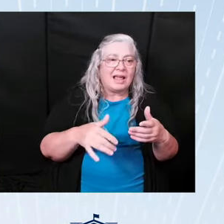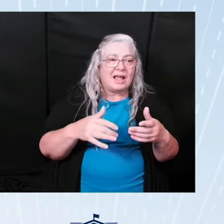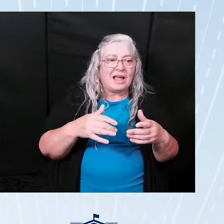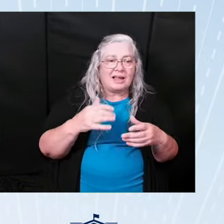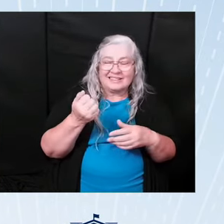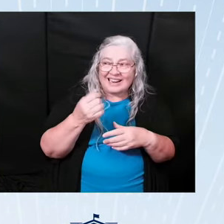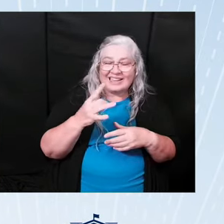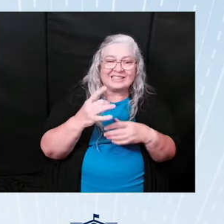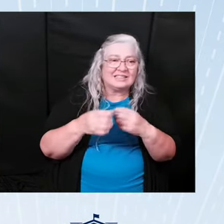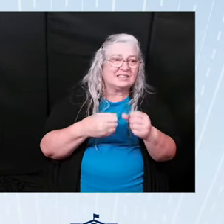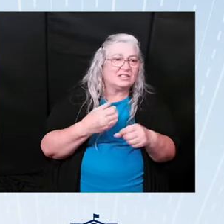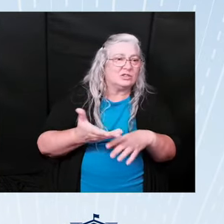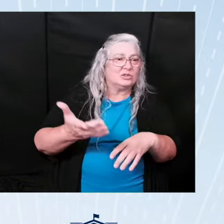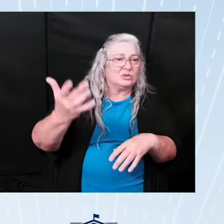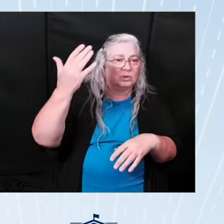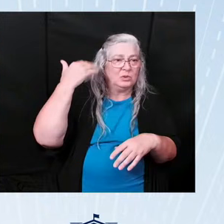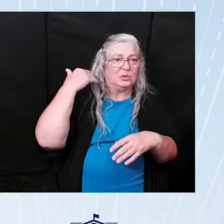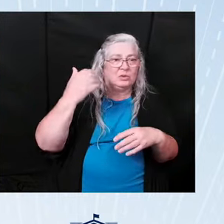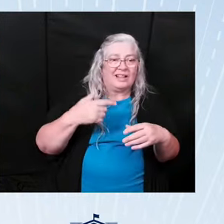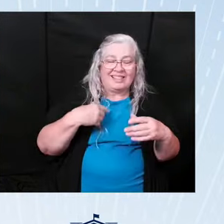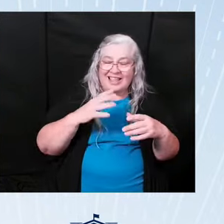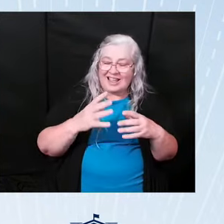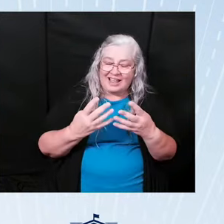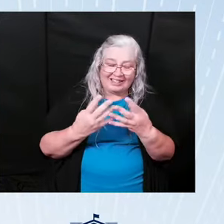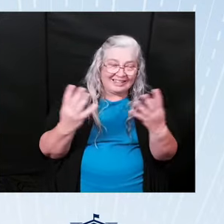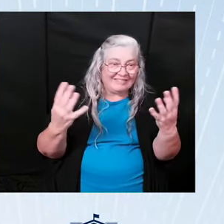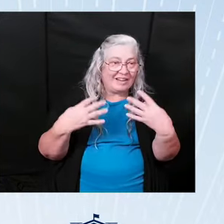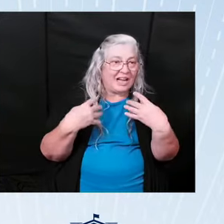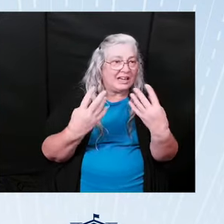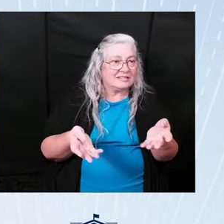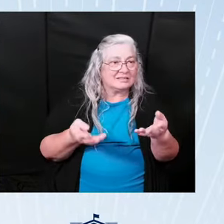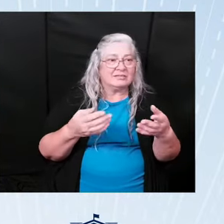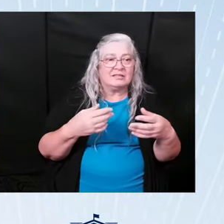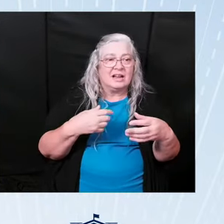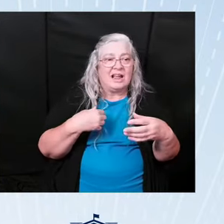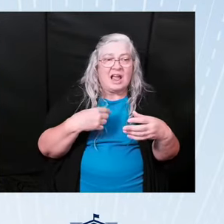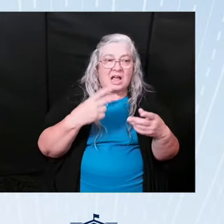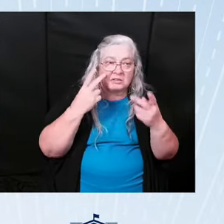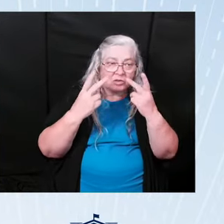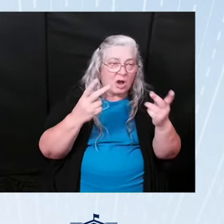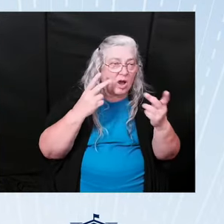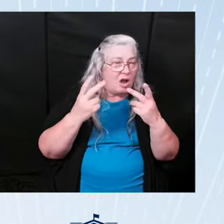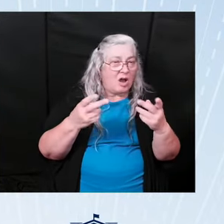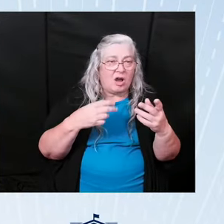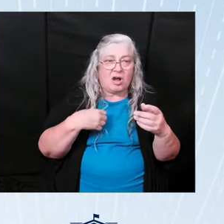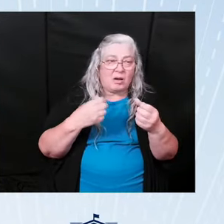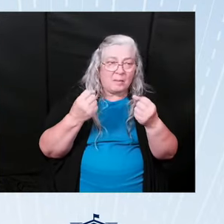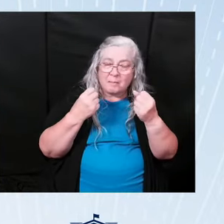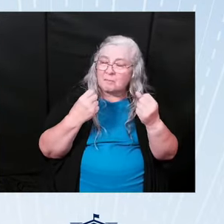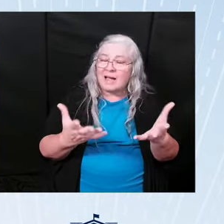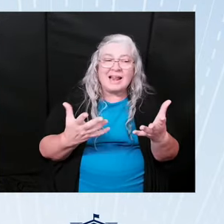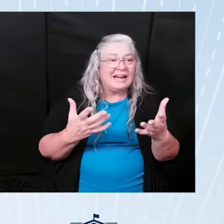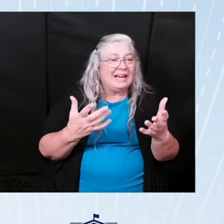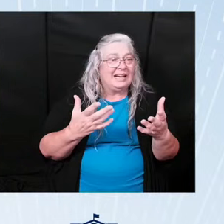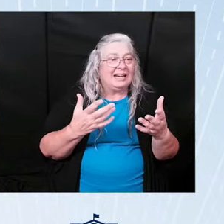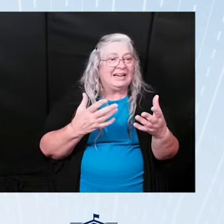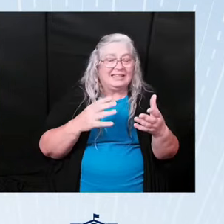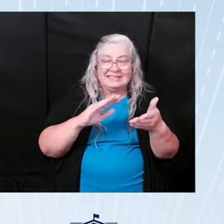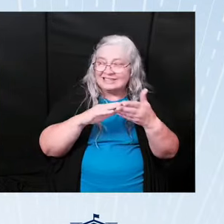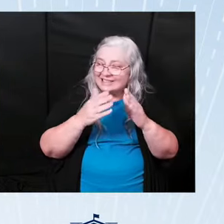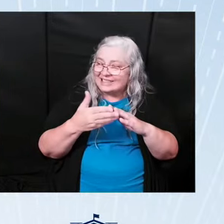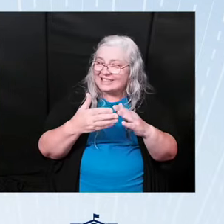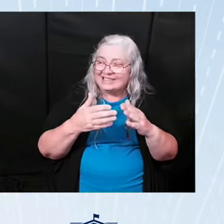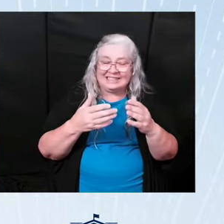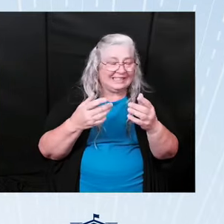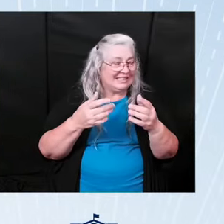D.C. I know even today that's hard to imagine. It displaced more than 1.3 million people. We lost 1,800